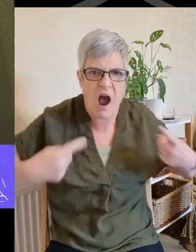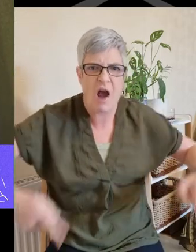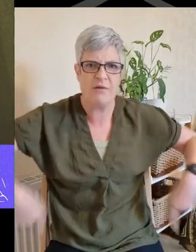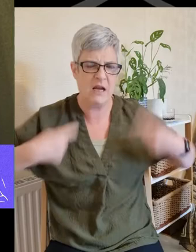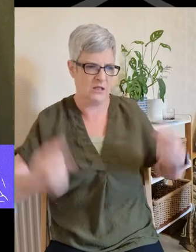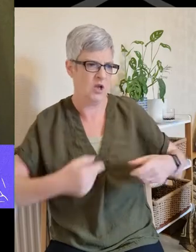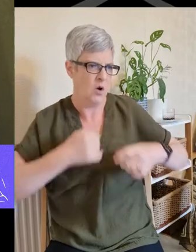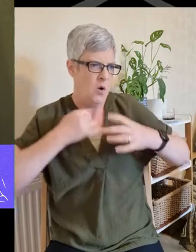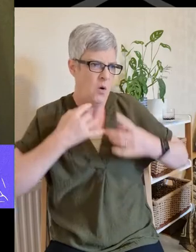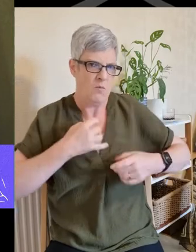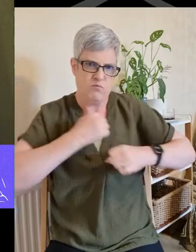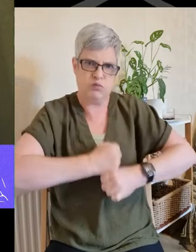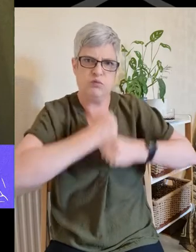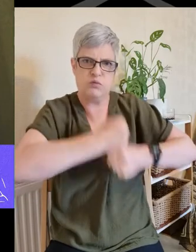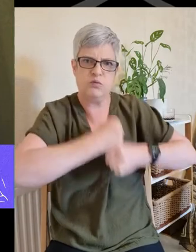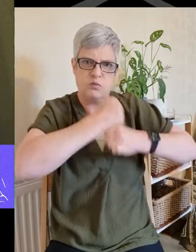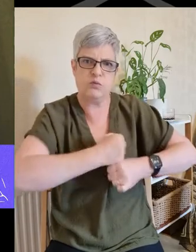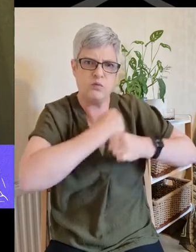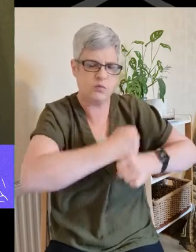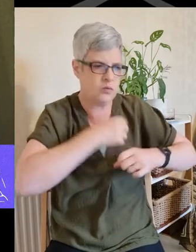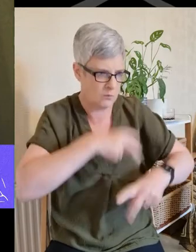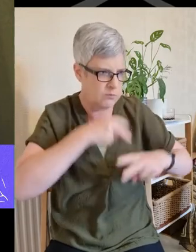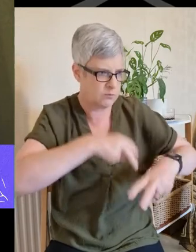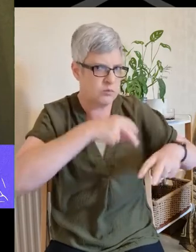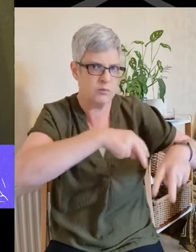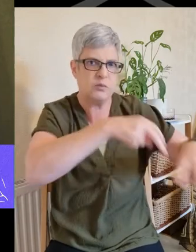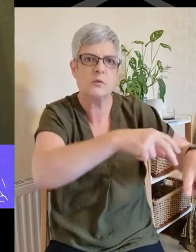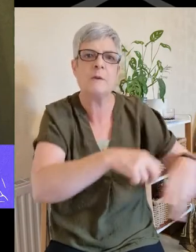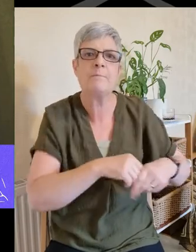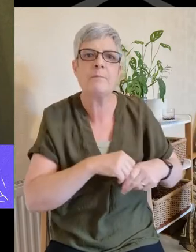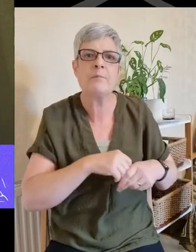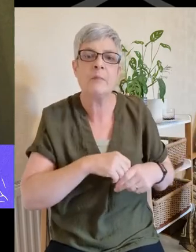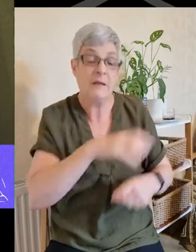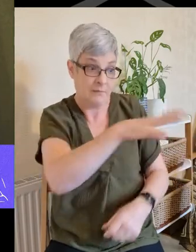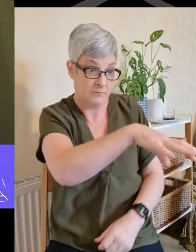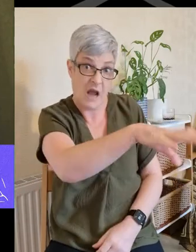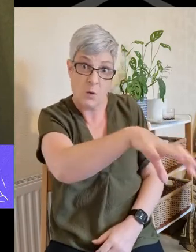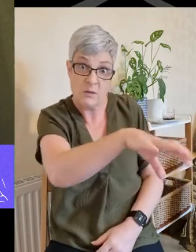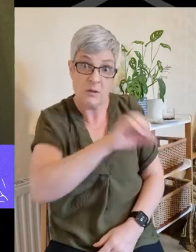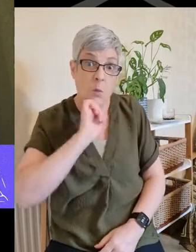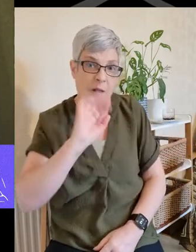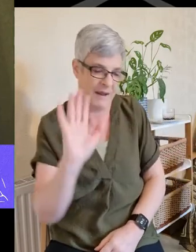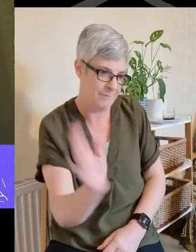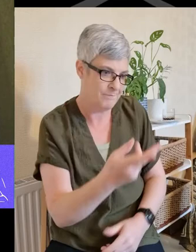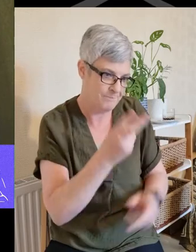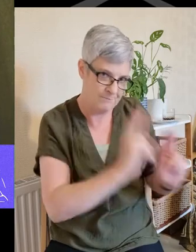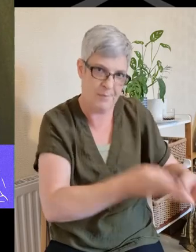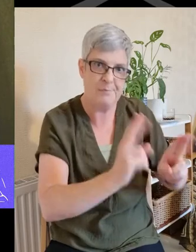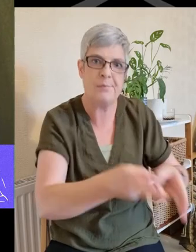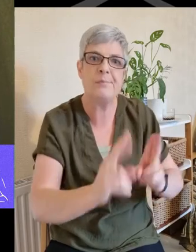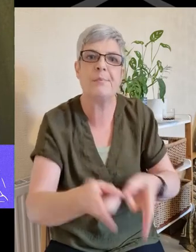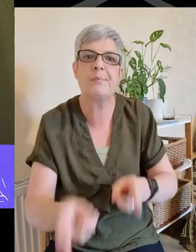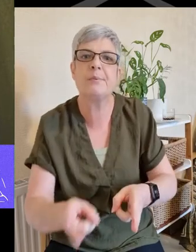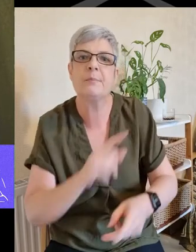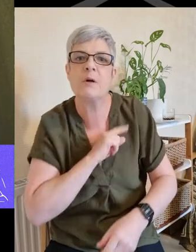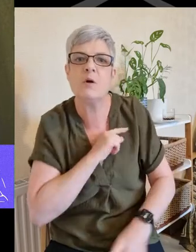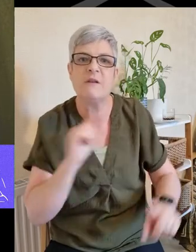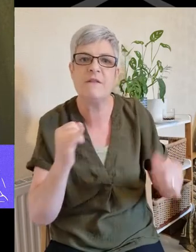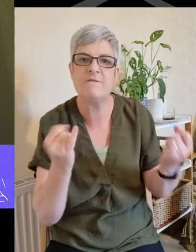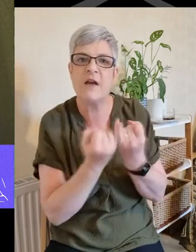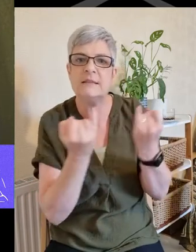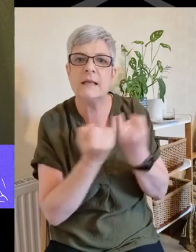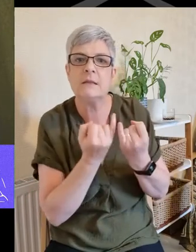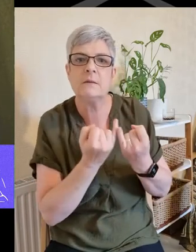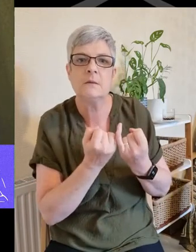with cavalry. Those who live in the towns on the mainland will be killed in the fighting. The enemy